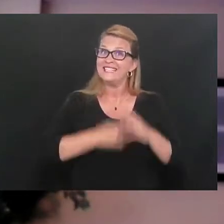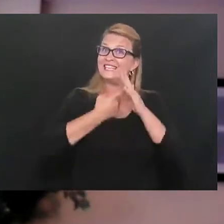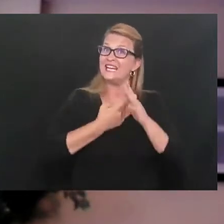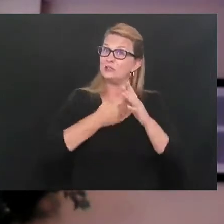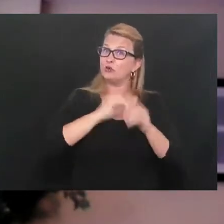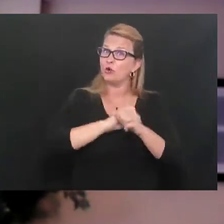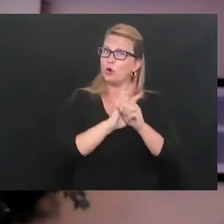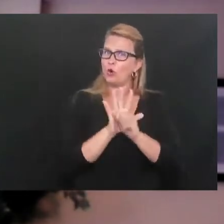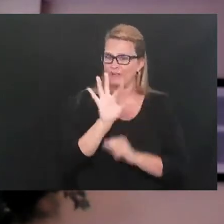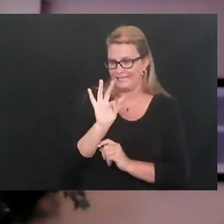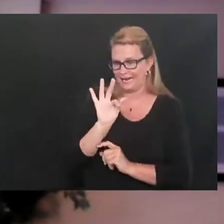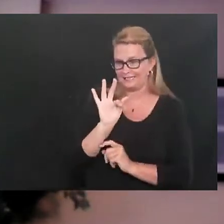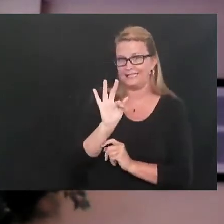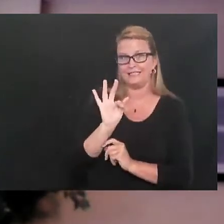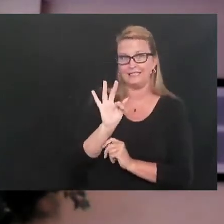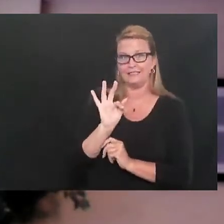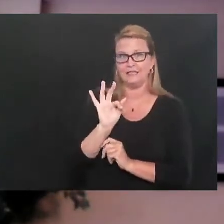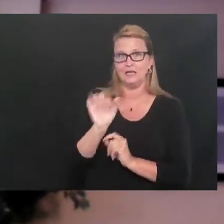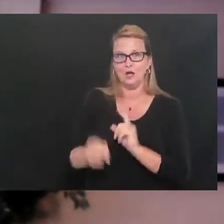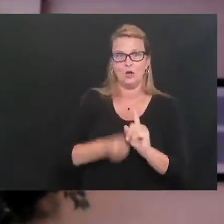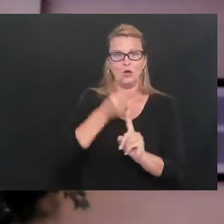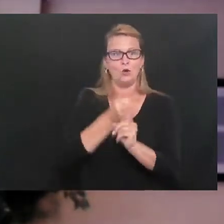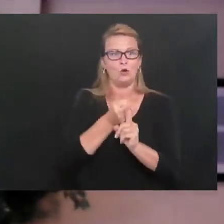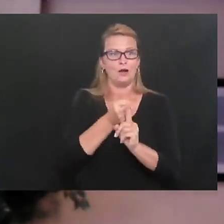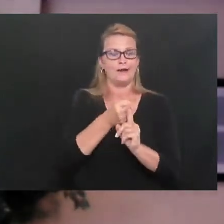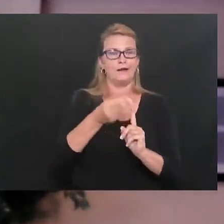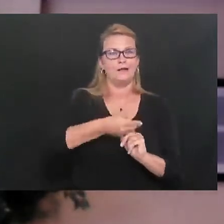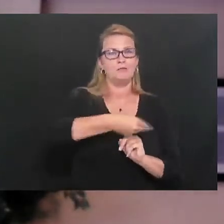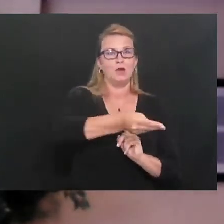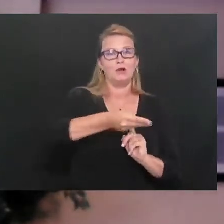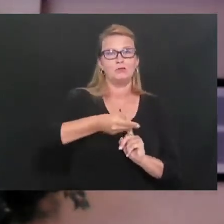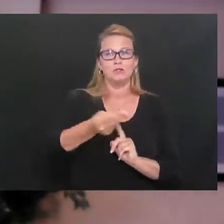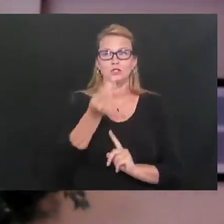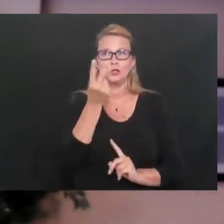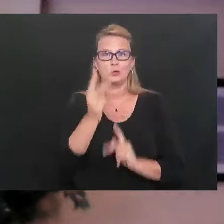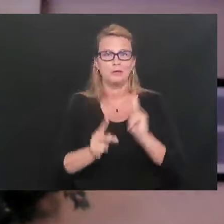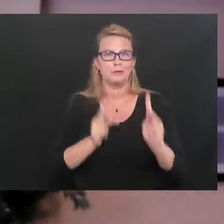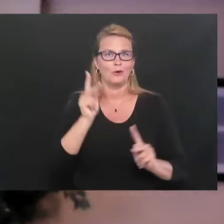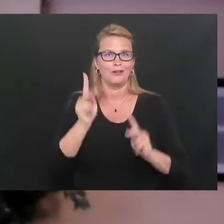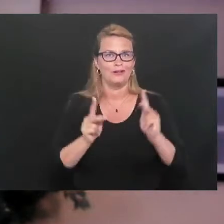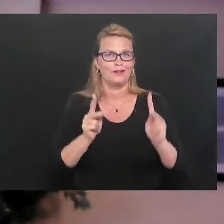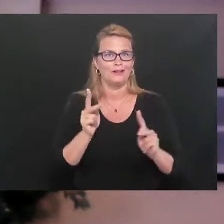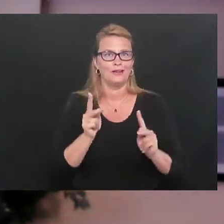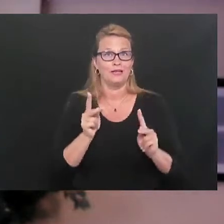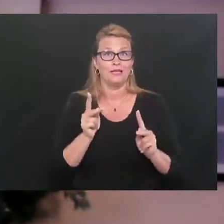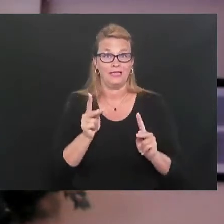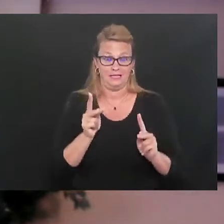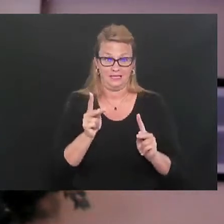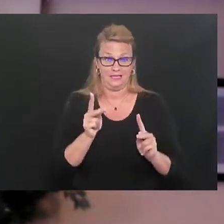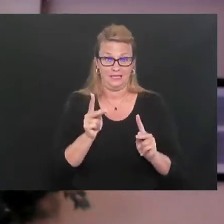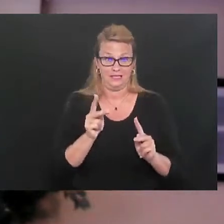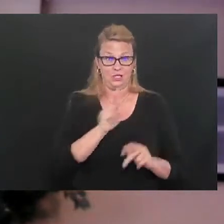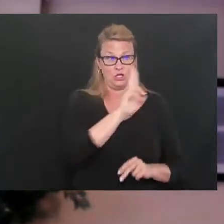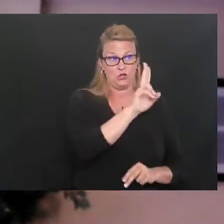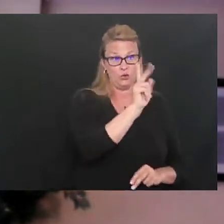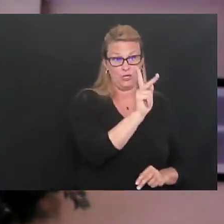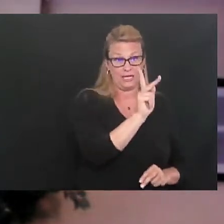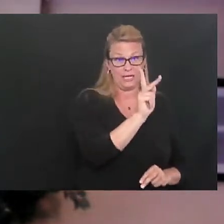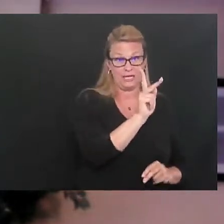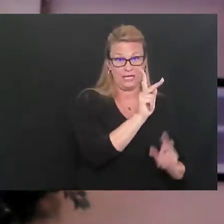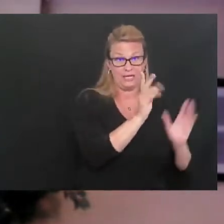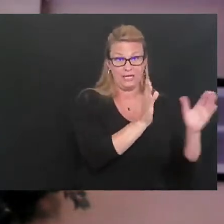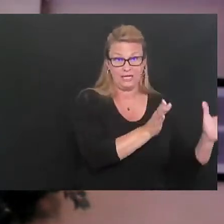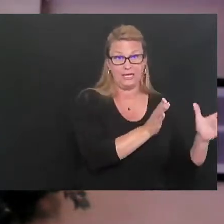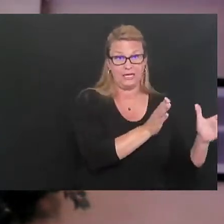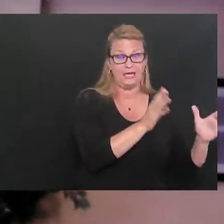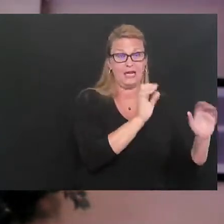ability to, one person infected, to infect 2.3 to 2.7 new people. The UK variant